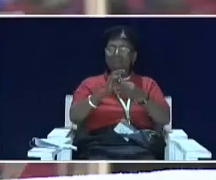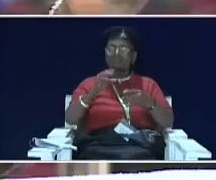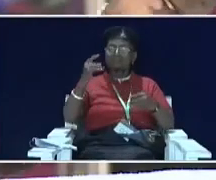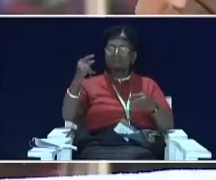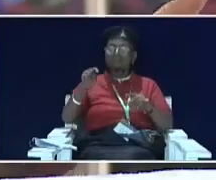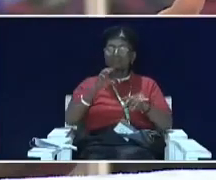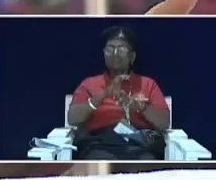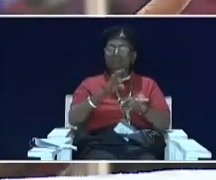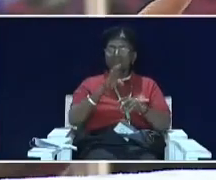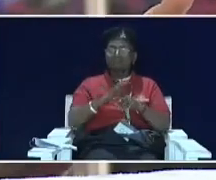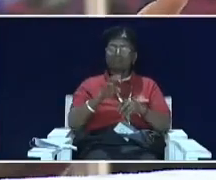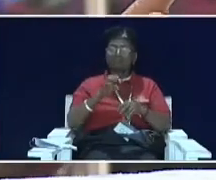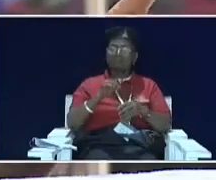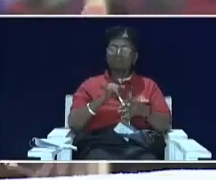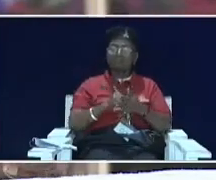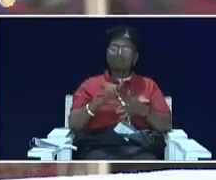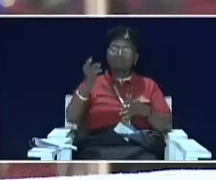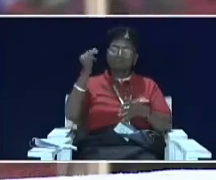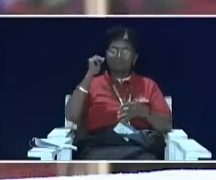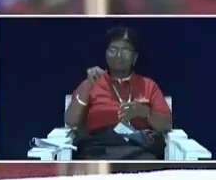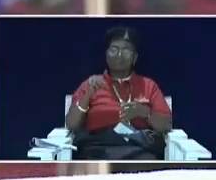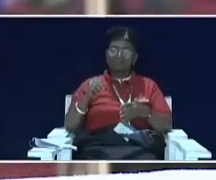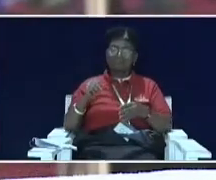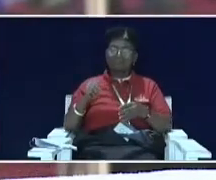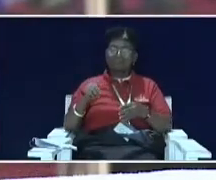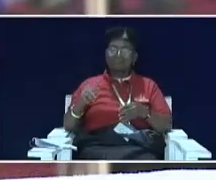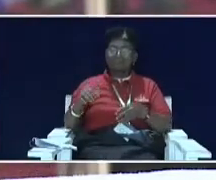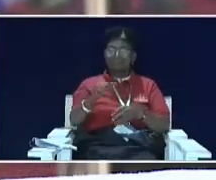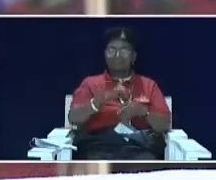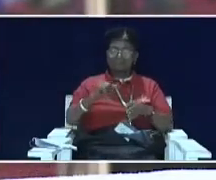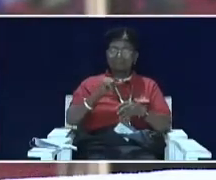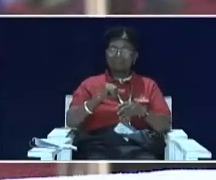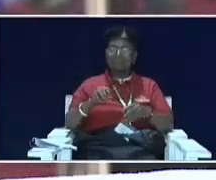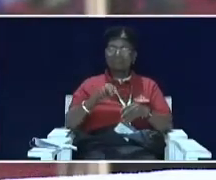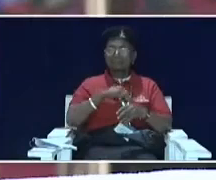he was just an ordinary member of the congregation.